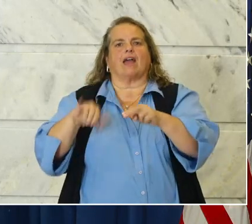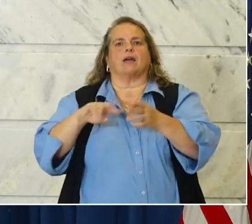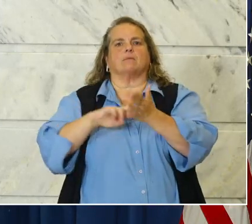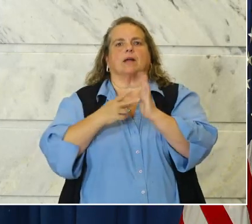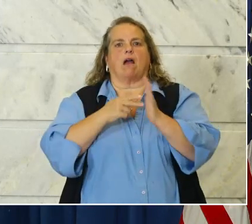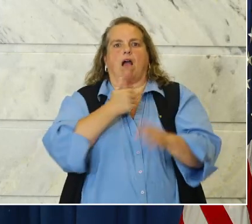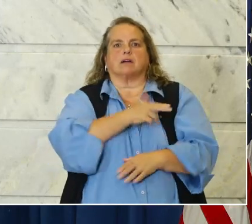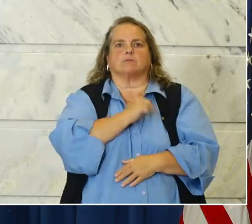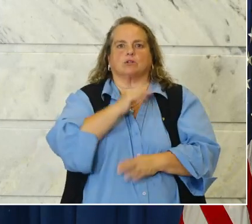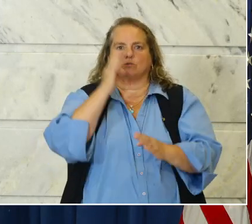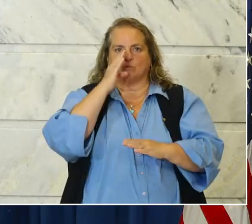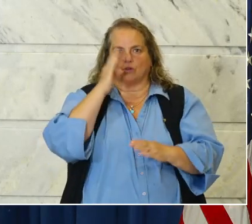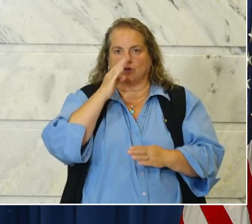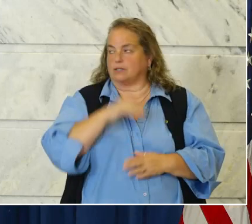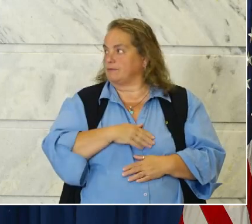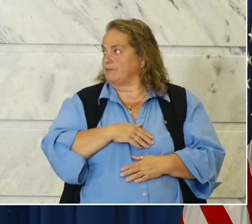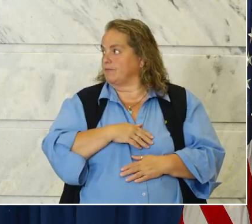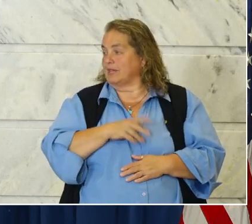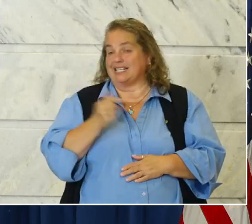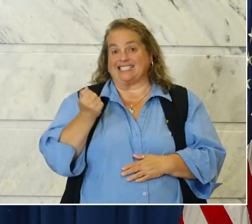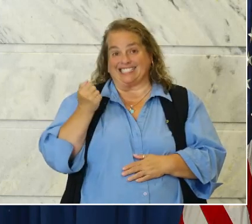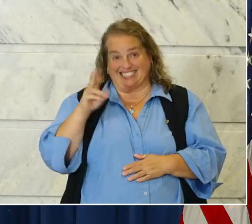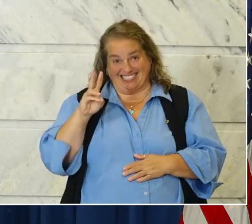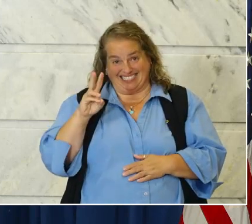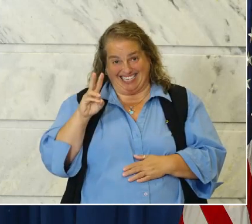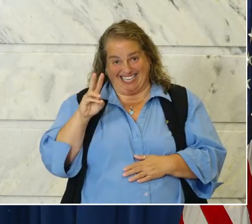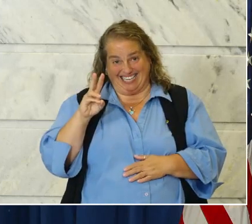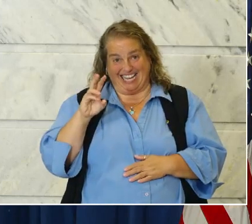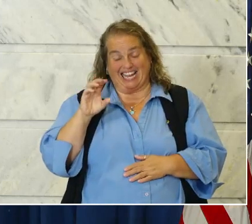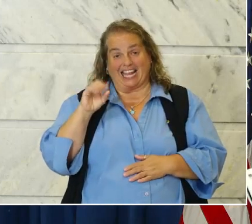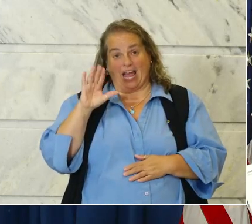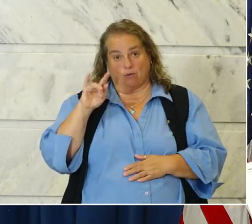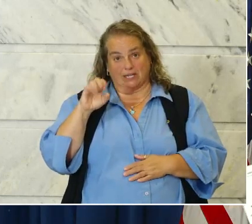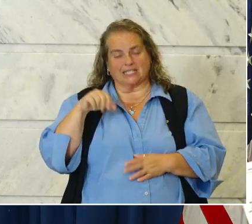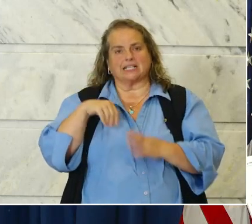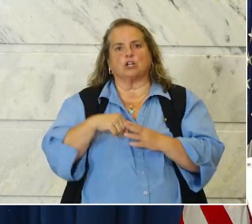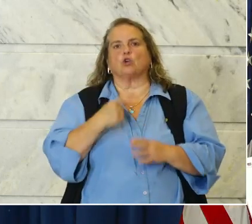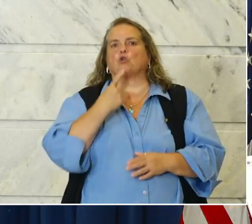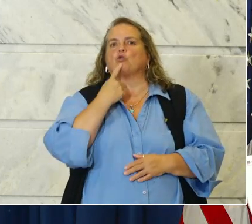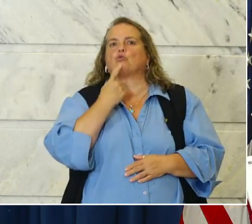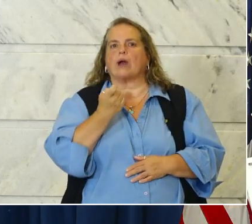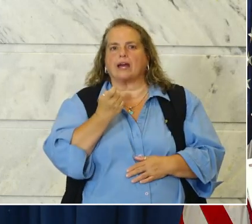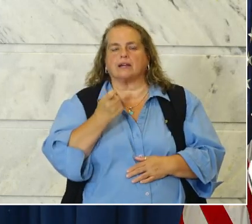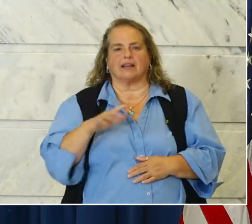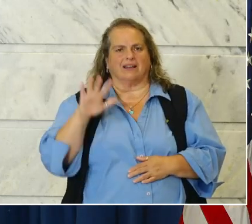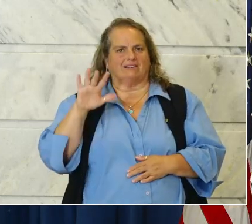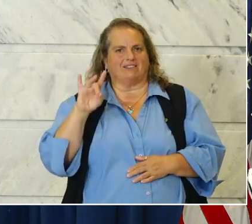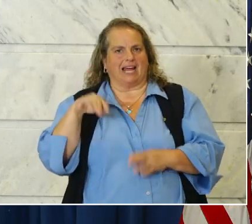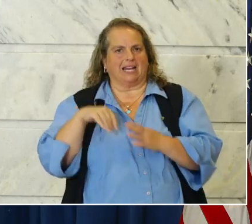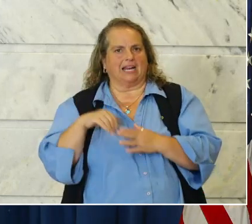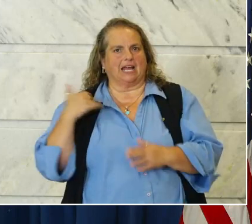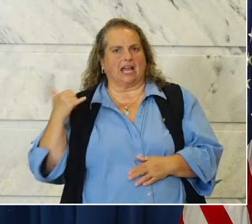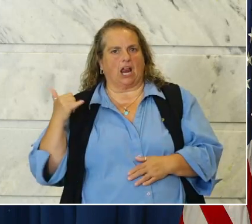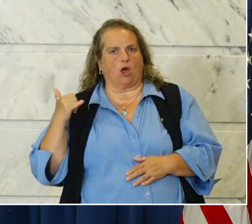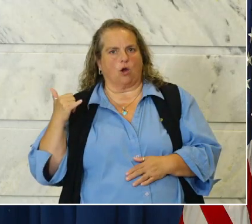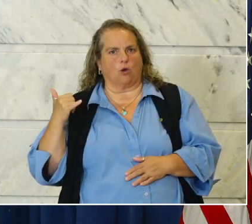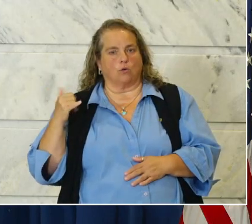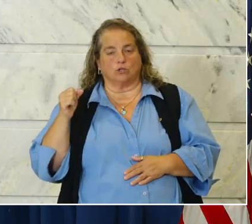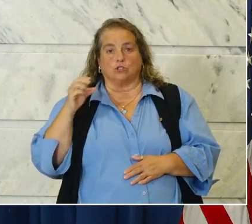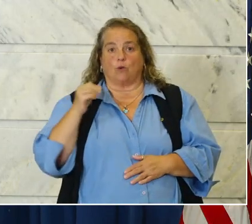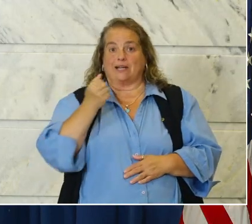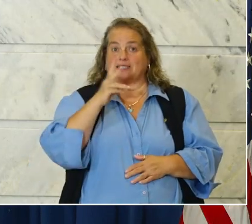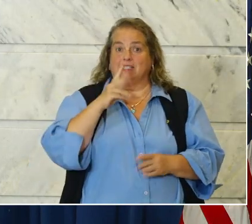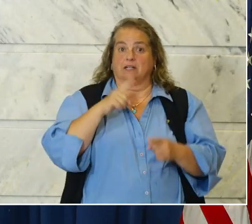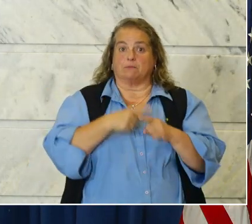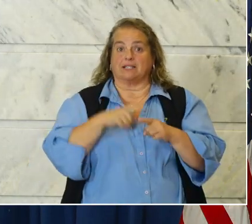filling up. 16 just in red. Yeah, and 16 just in red. We've got 58 in yellow here, so you got 16 plus 58, and I'm gonna have to